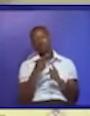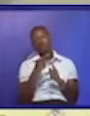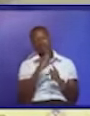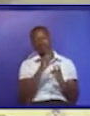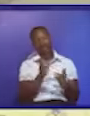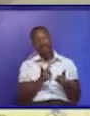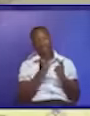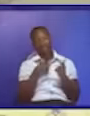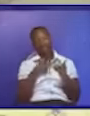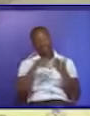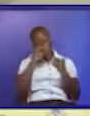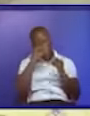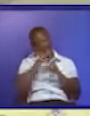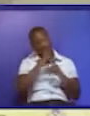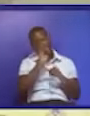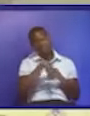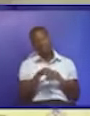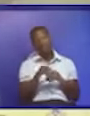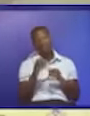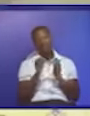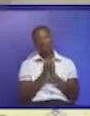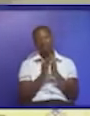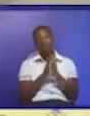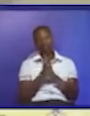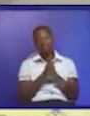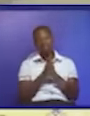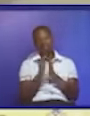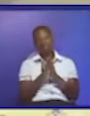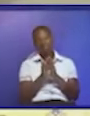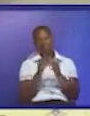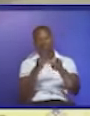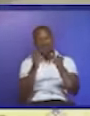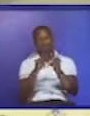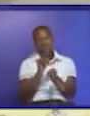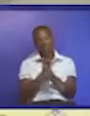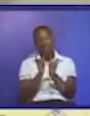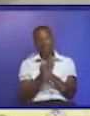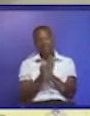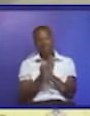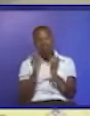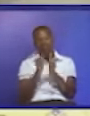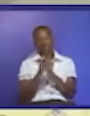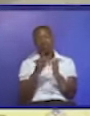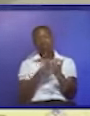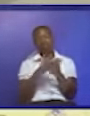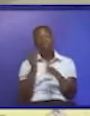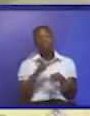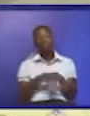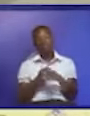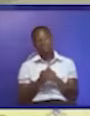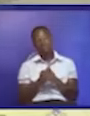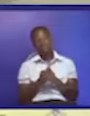this, wishing that territories will change is a total waste of time.